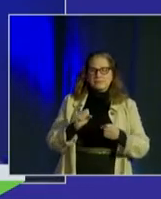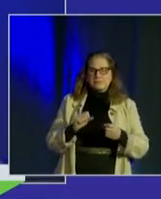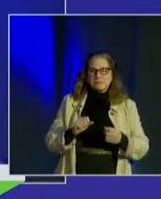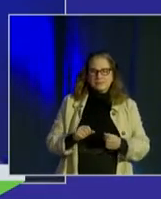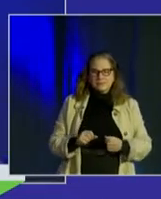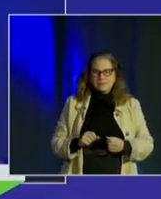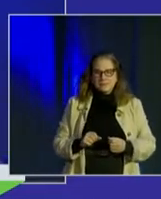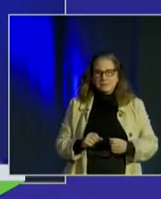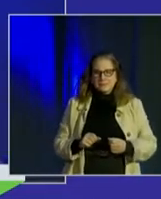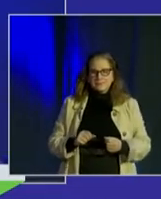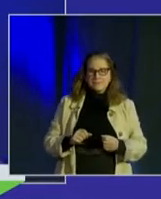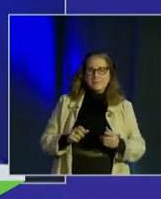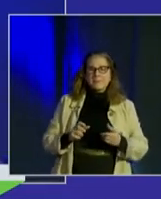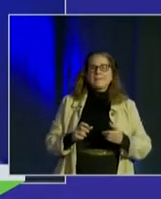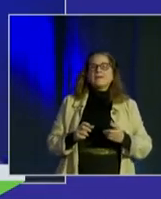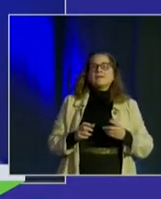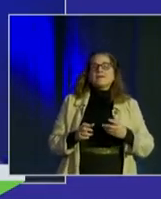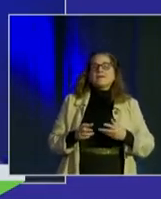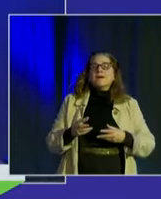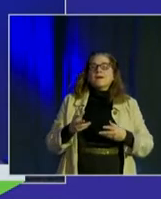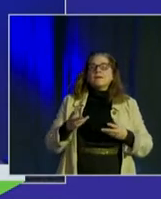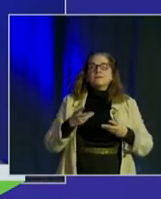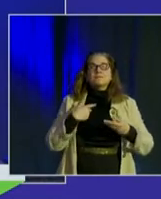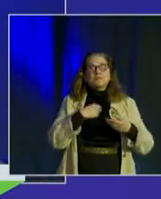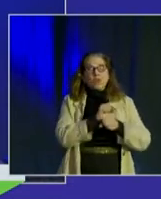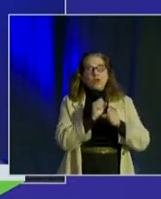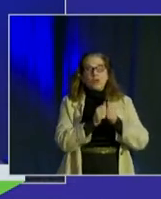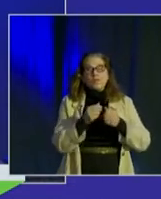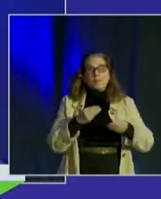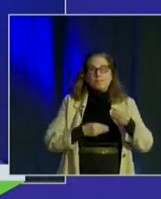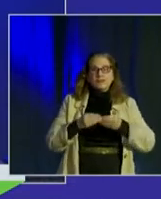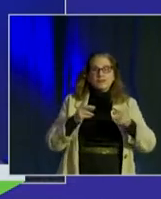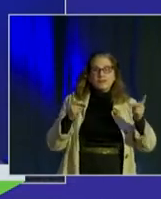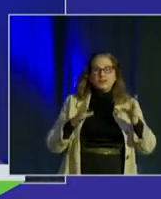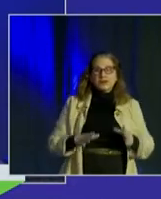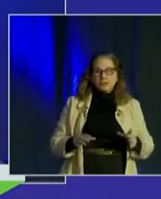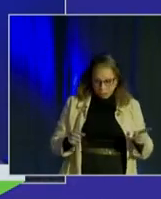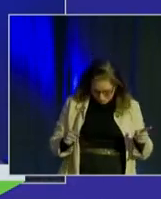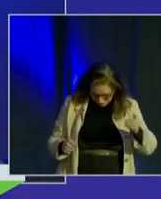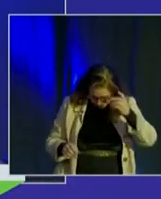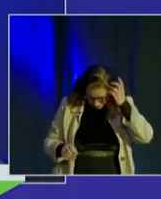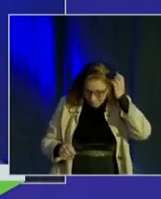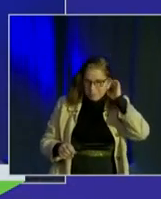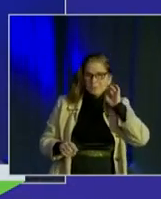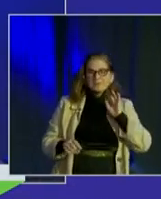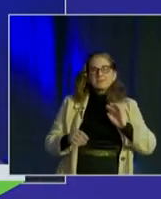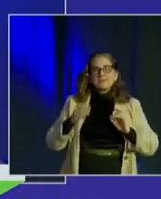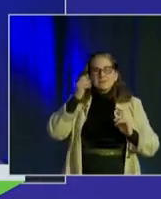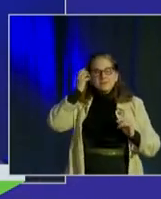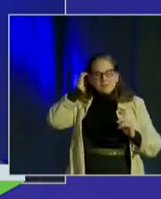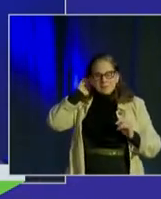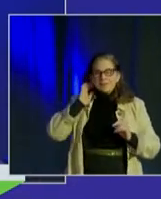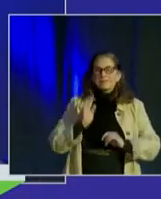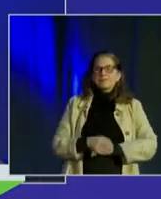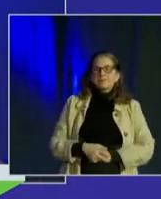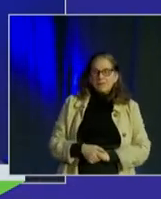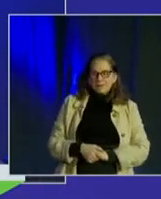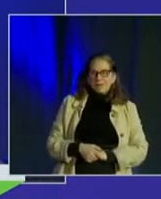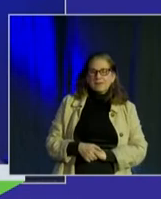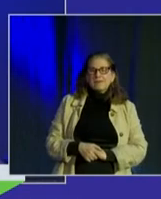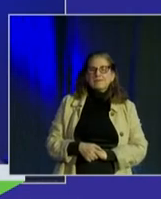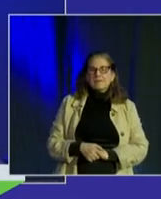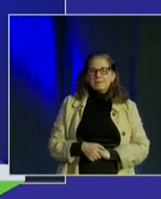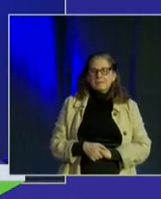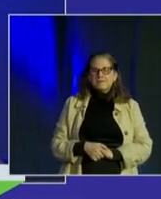you about how we build our budget, some of the investments that we made last year, how